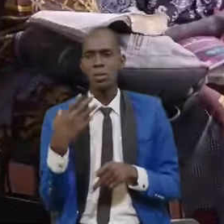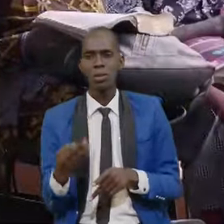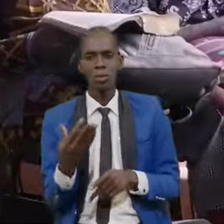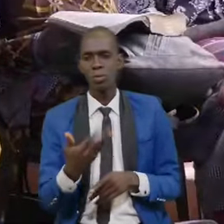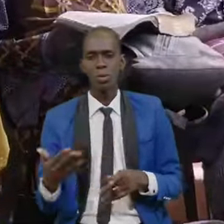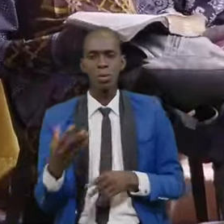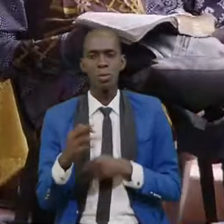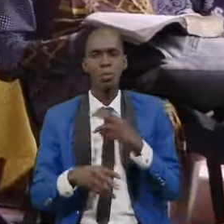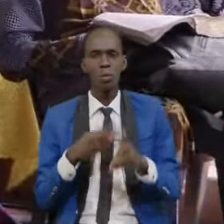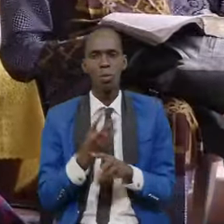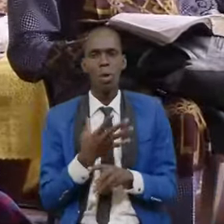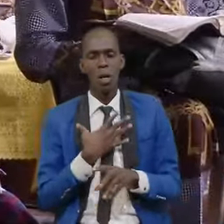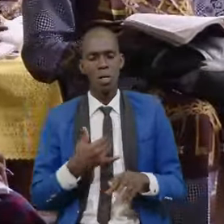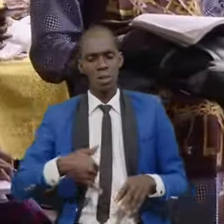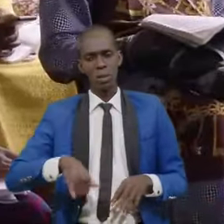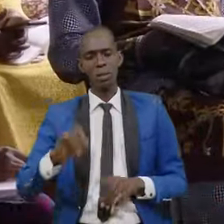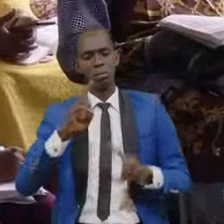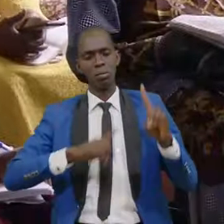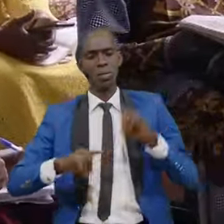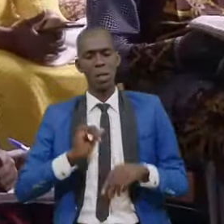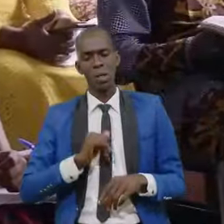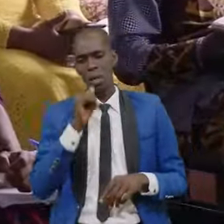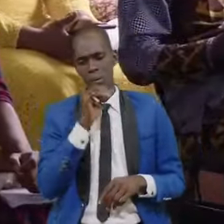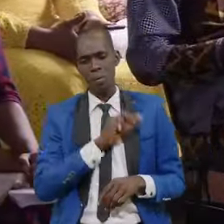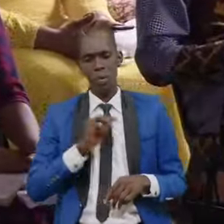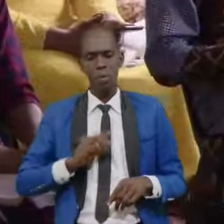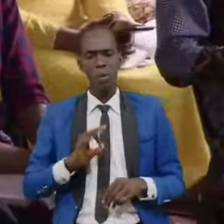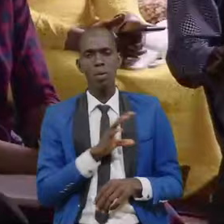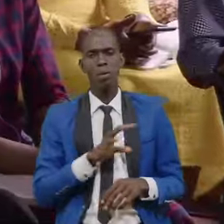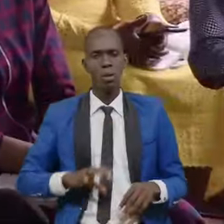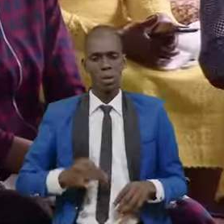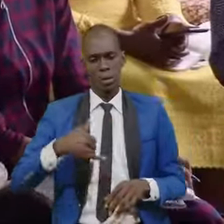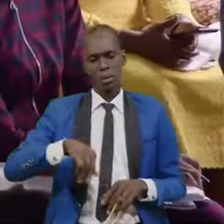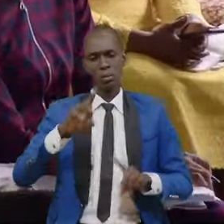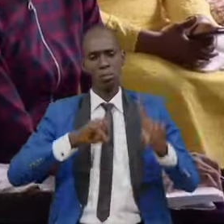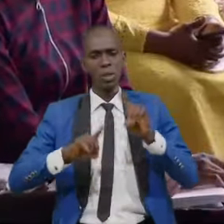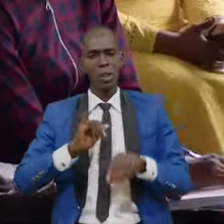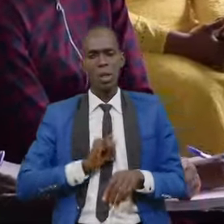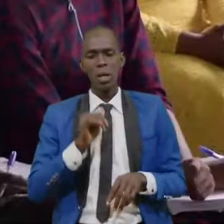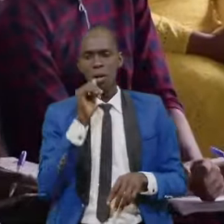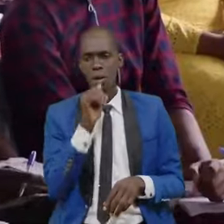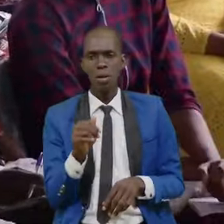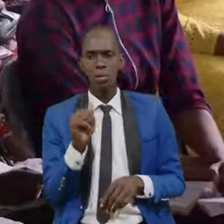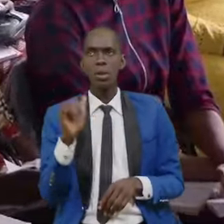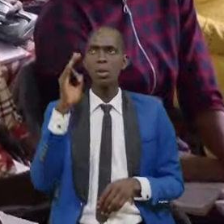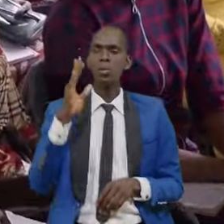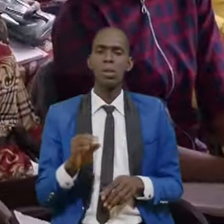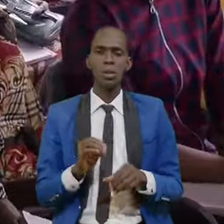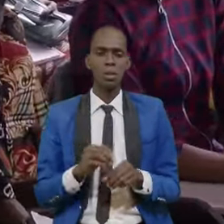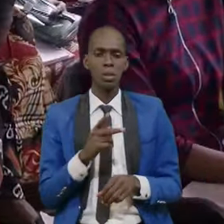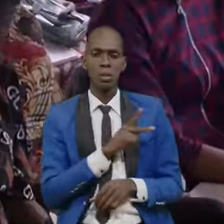be members of the body of Christ, and they claim to be ministers in the kingdom of God. Understand,